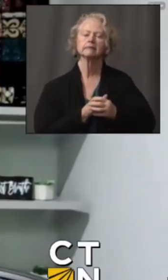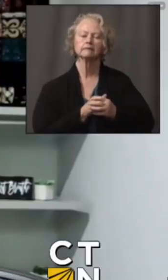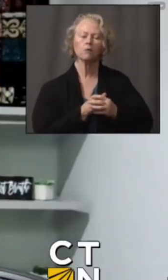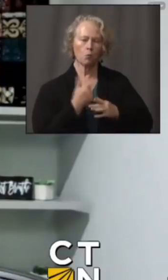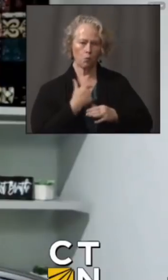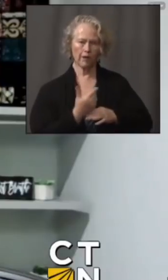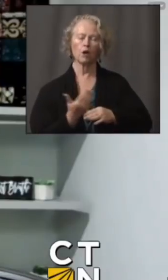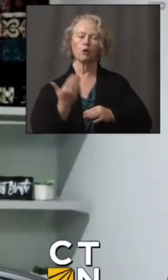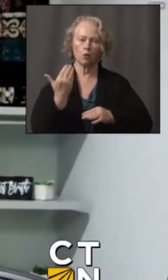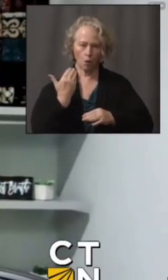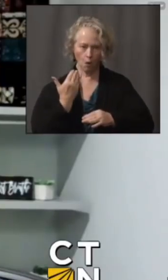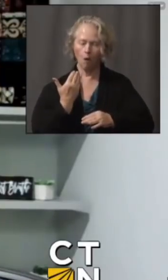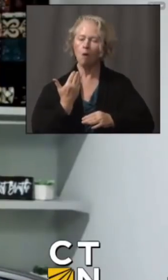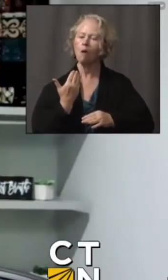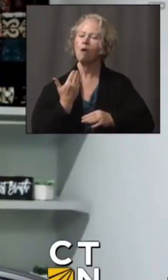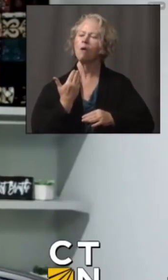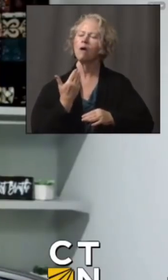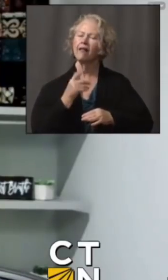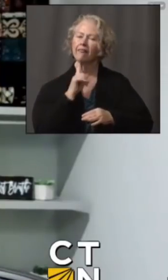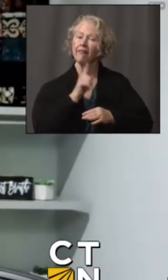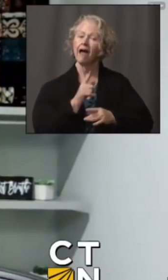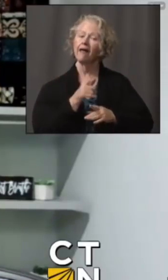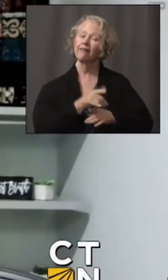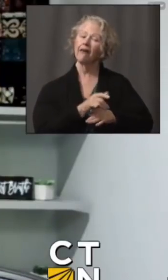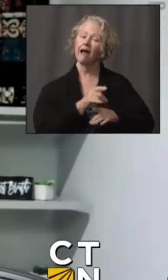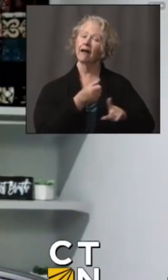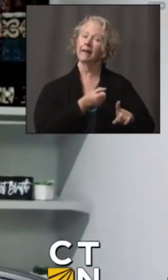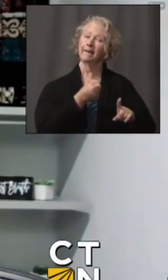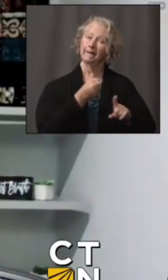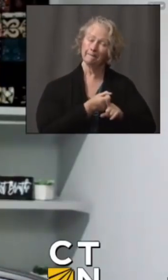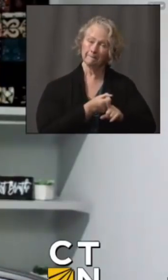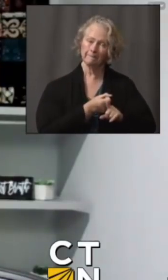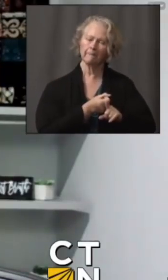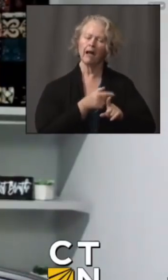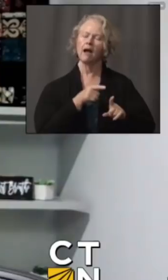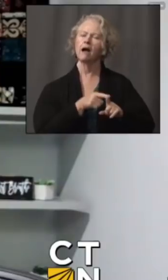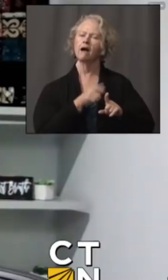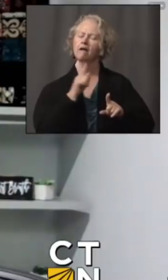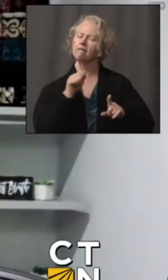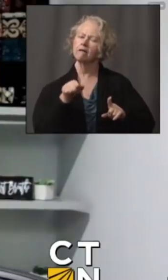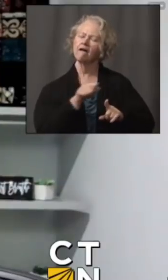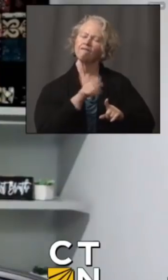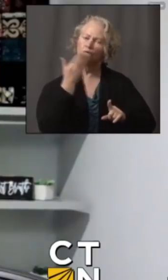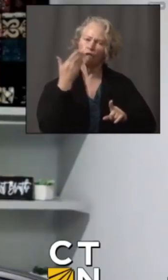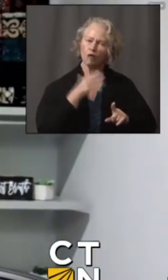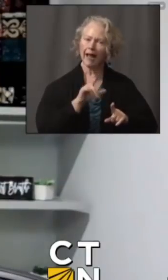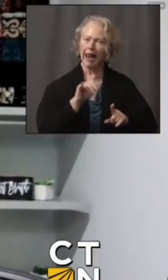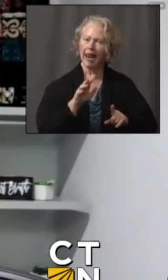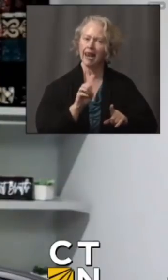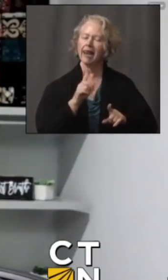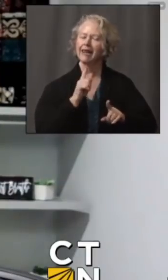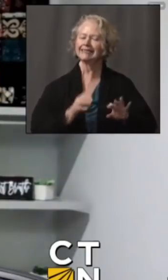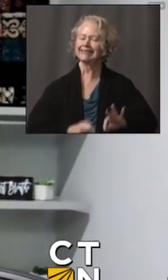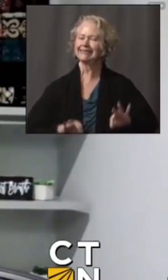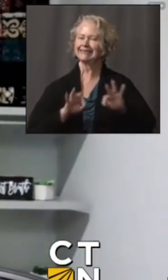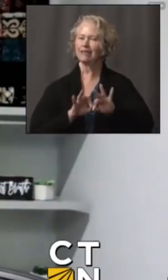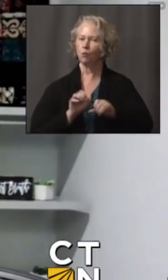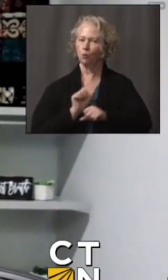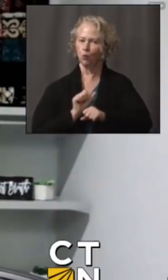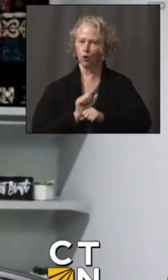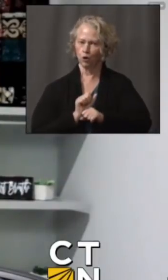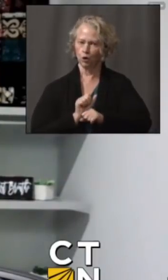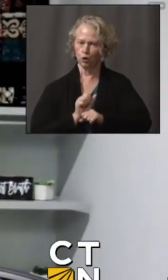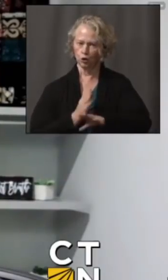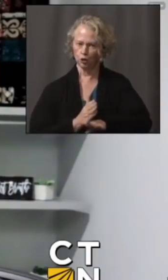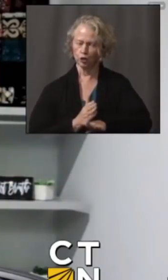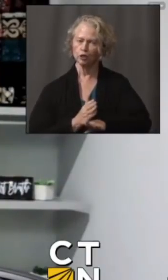know that there will be differential impact on frontline and essential workers as as we dial up and dial